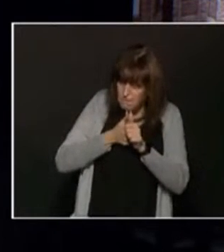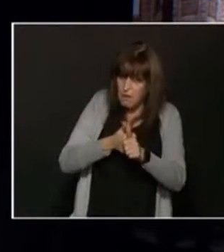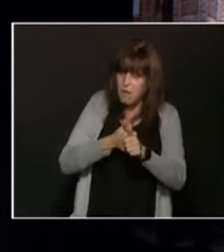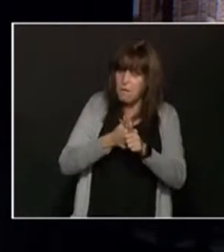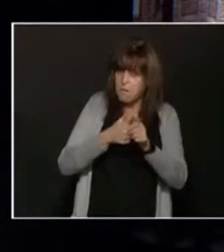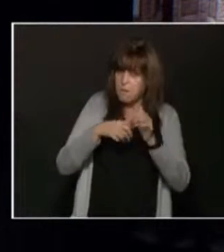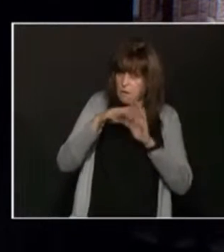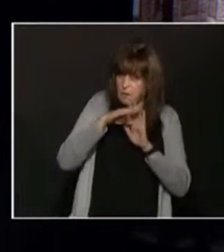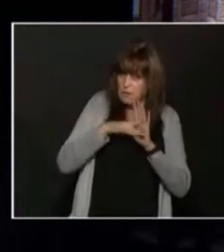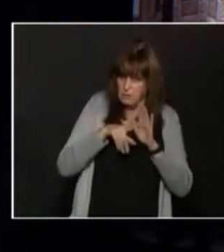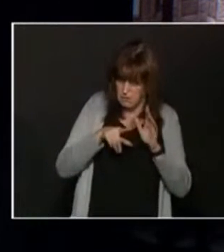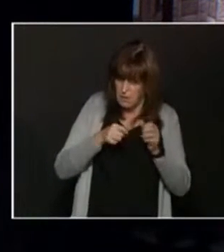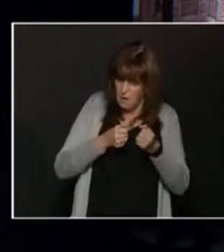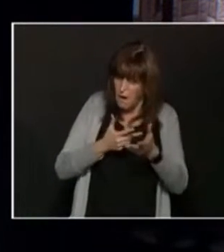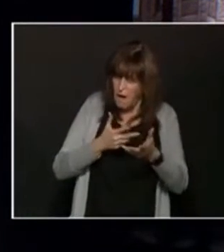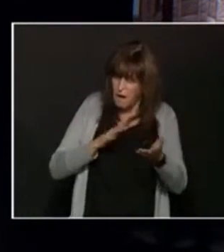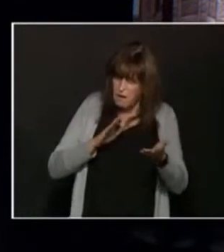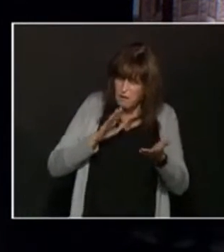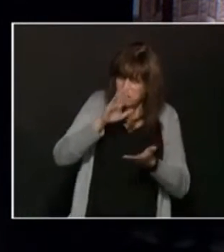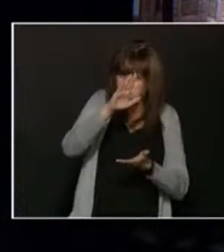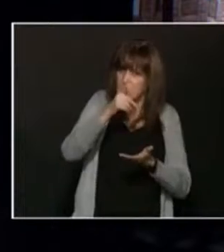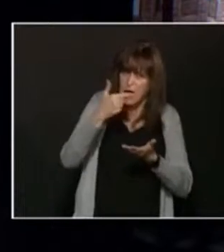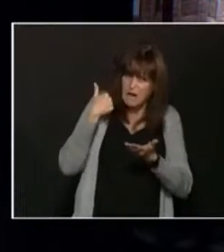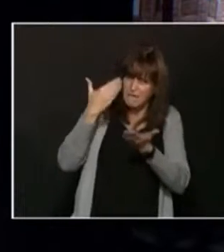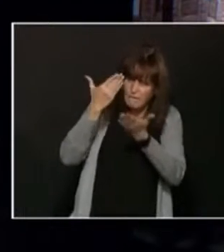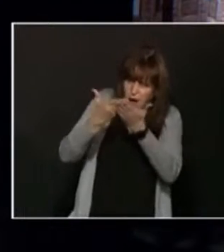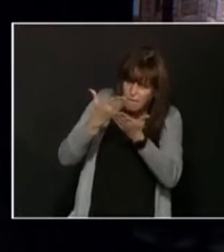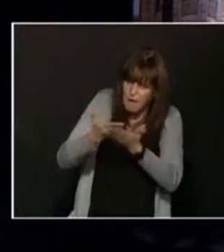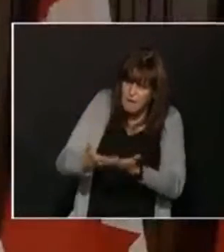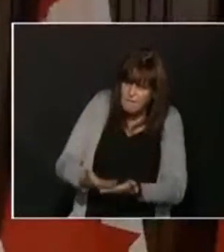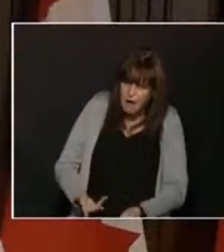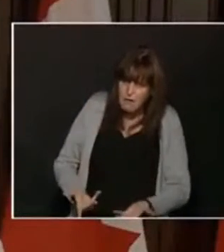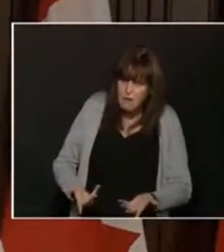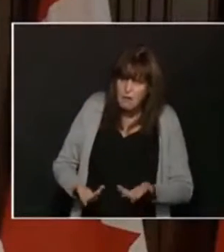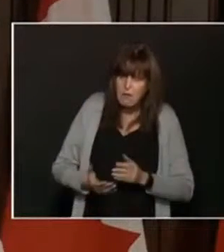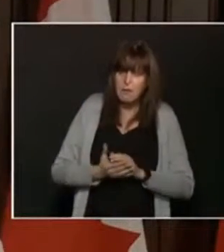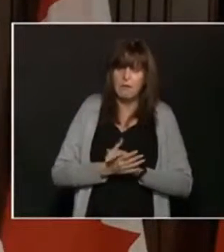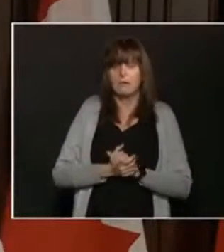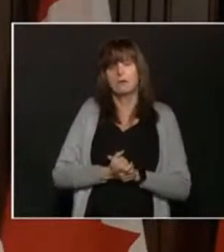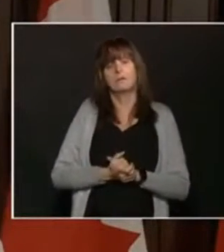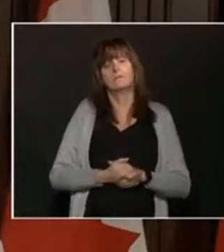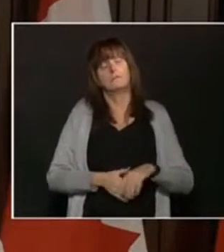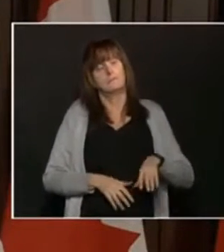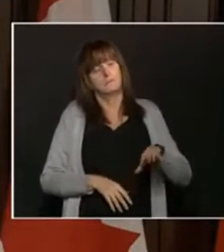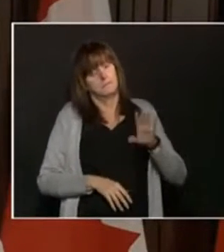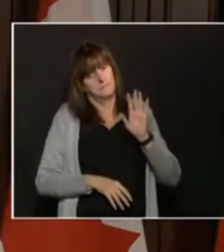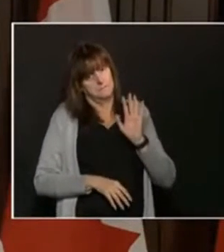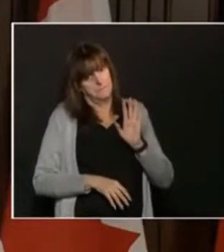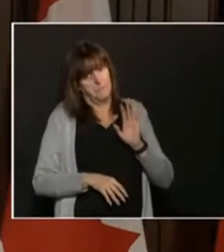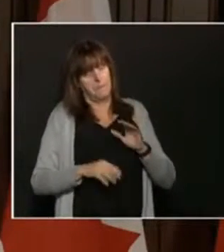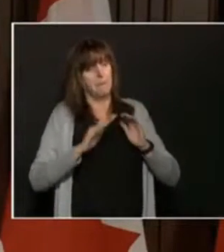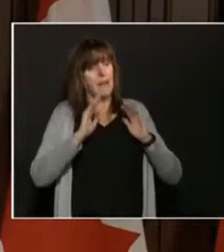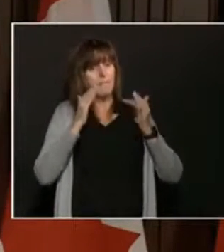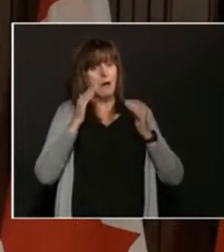I'll start. I don't know, Dr. Brown may want to add. I'm not sure how we compare to other jurisdictions, but